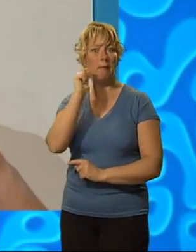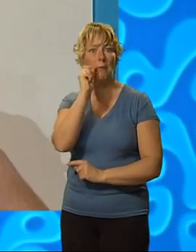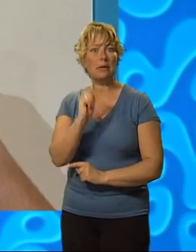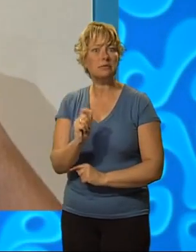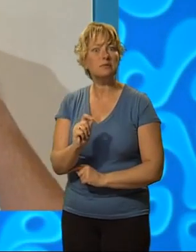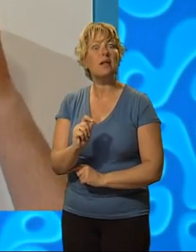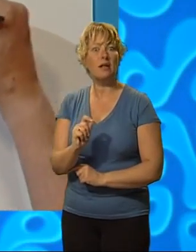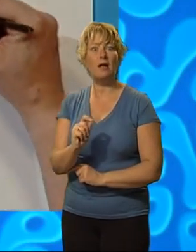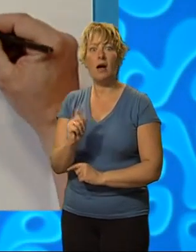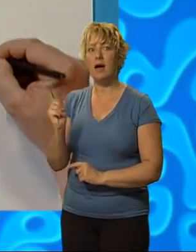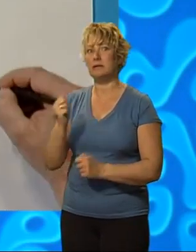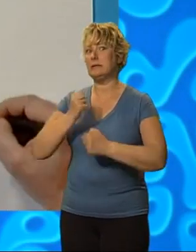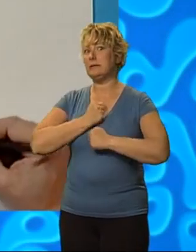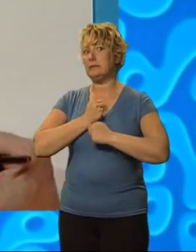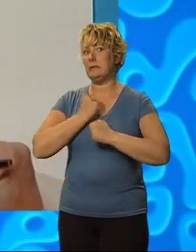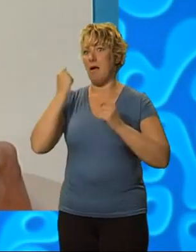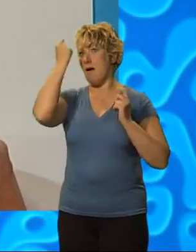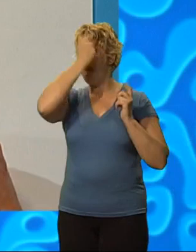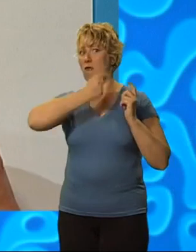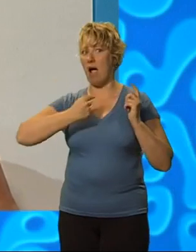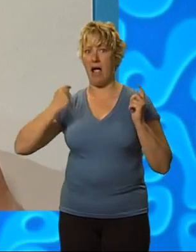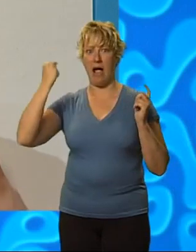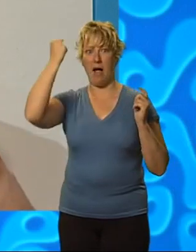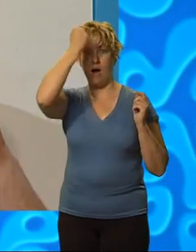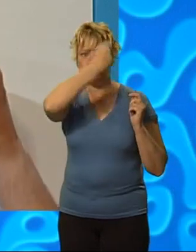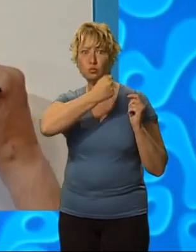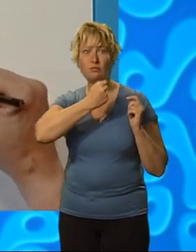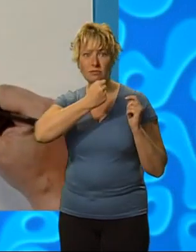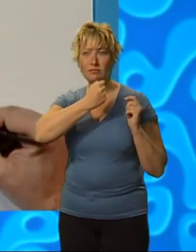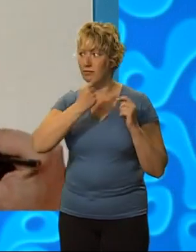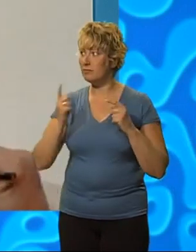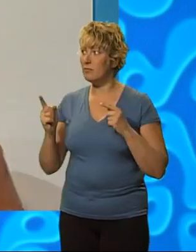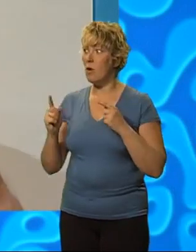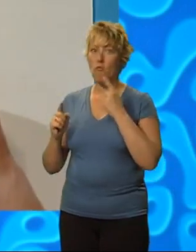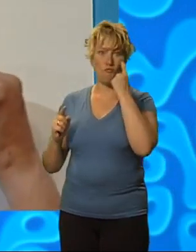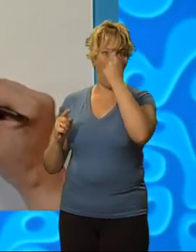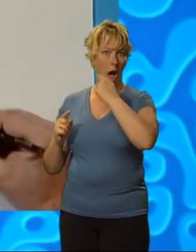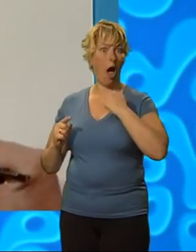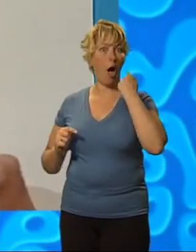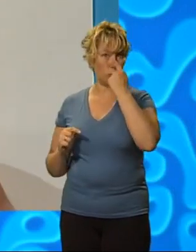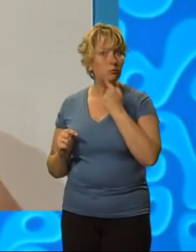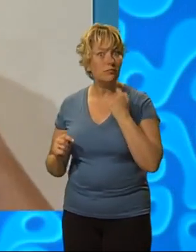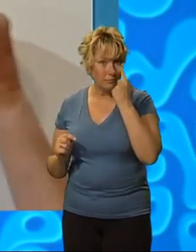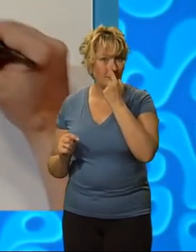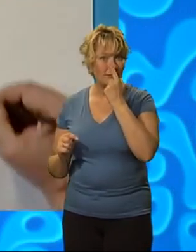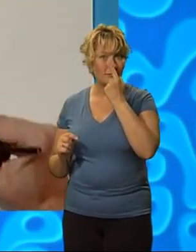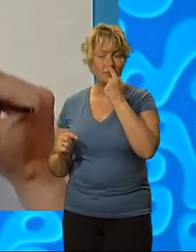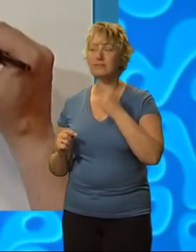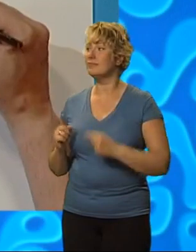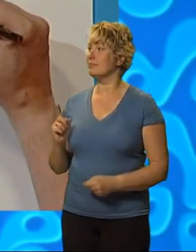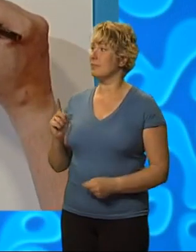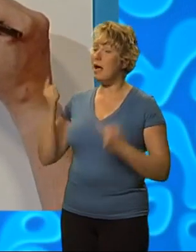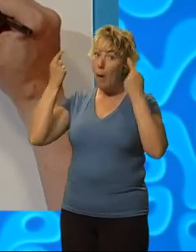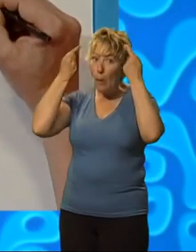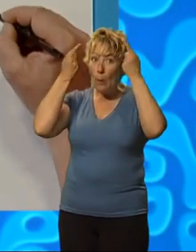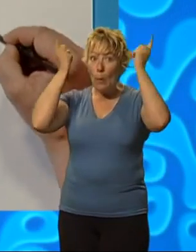Now, Teddy's face is round, and his nose is round as well, and